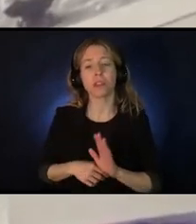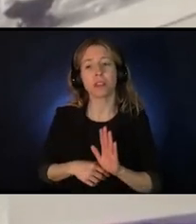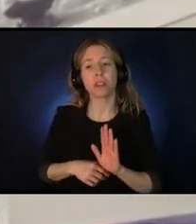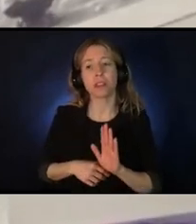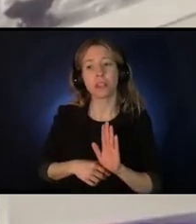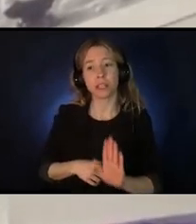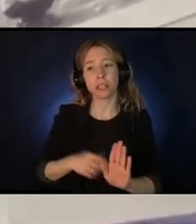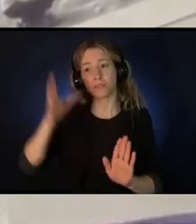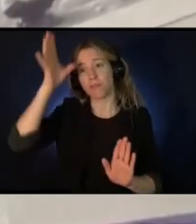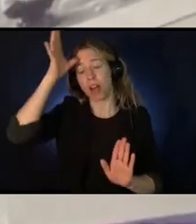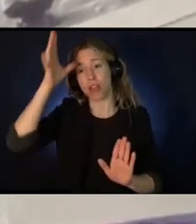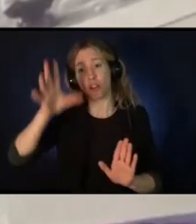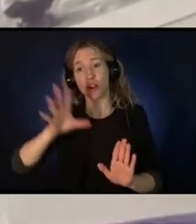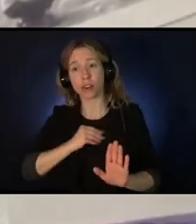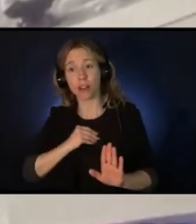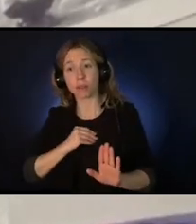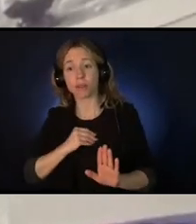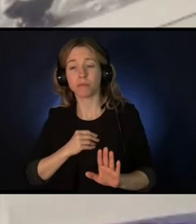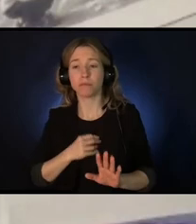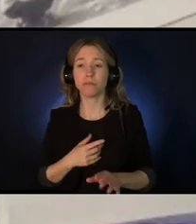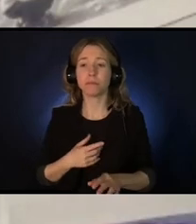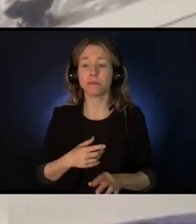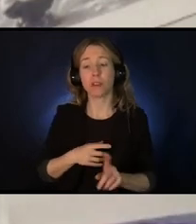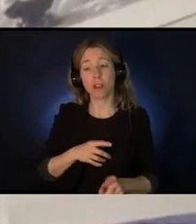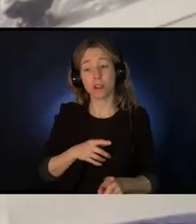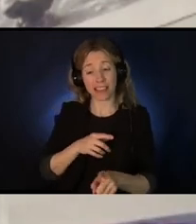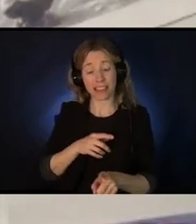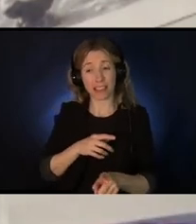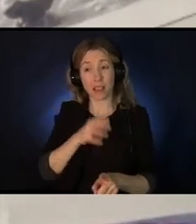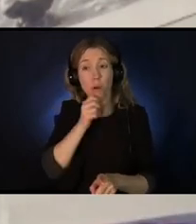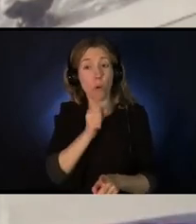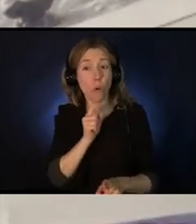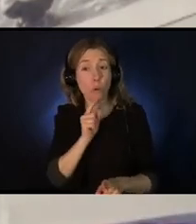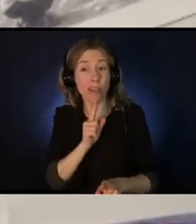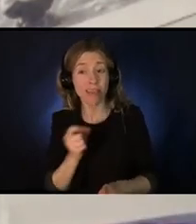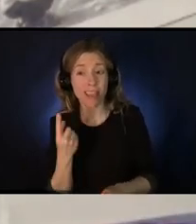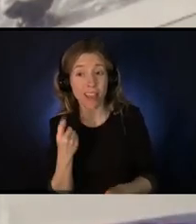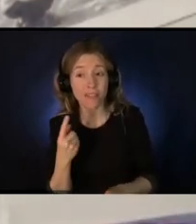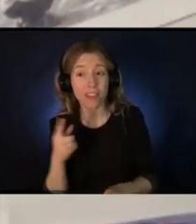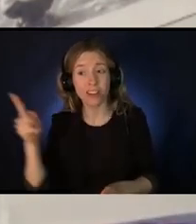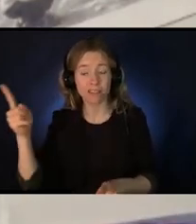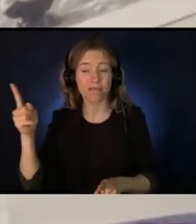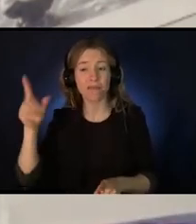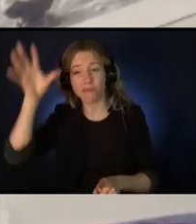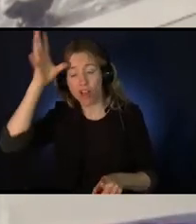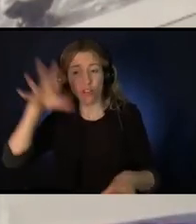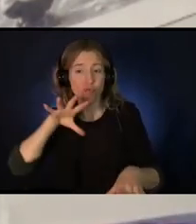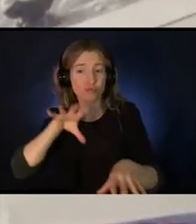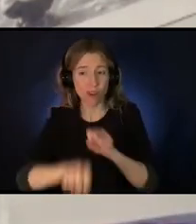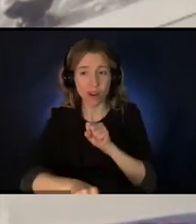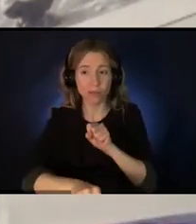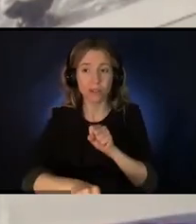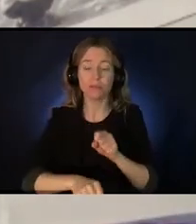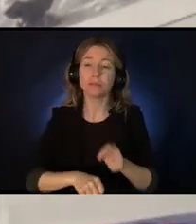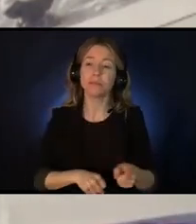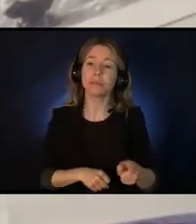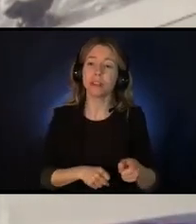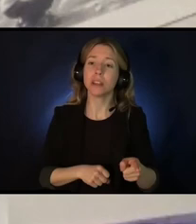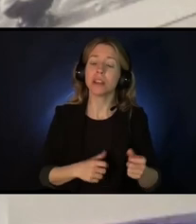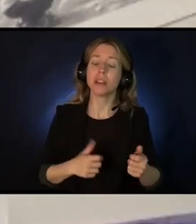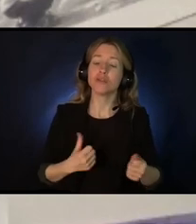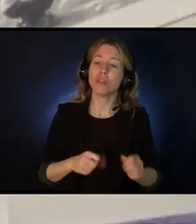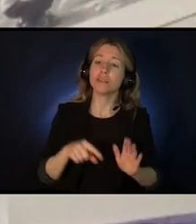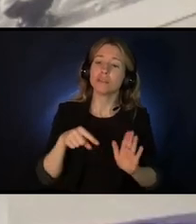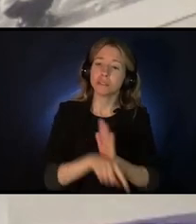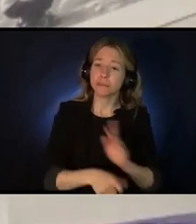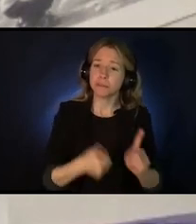when he was 11. Noel tried to commit suicide at